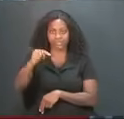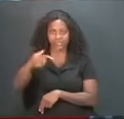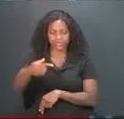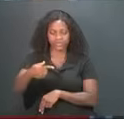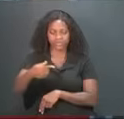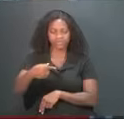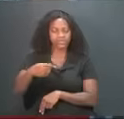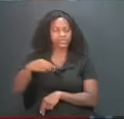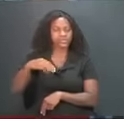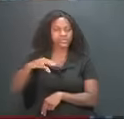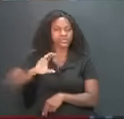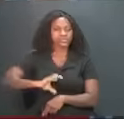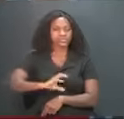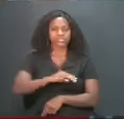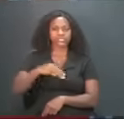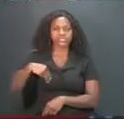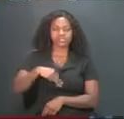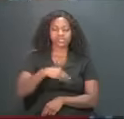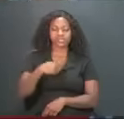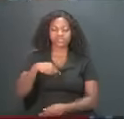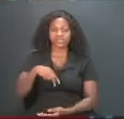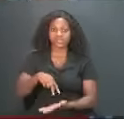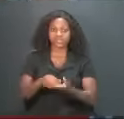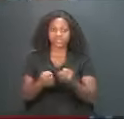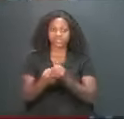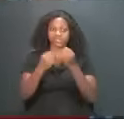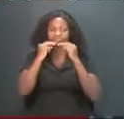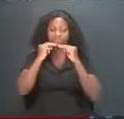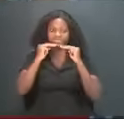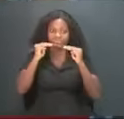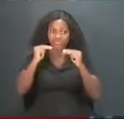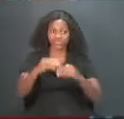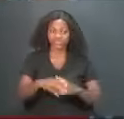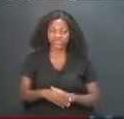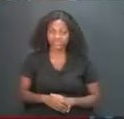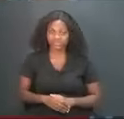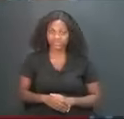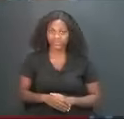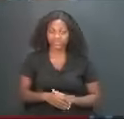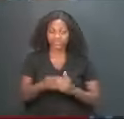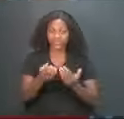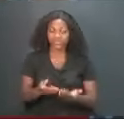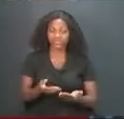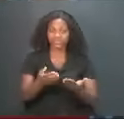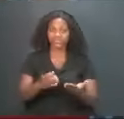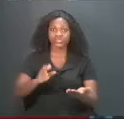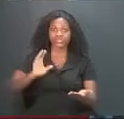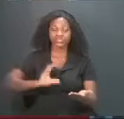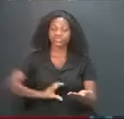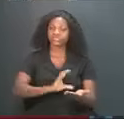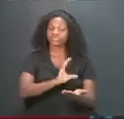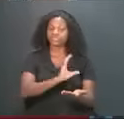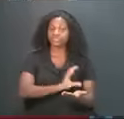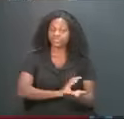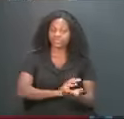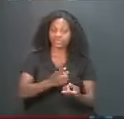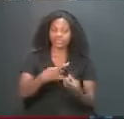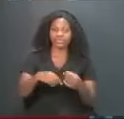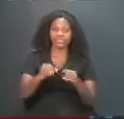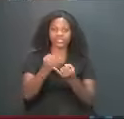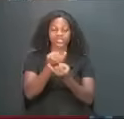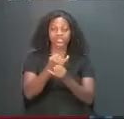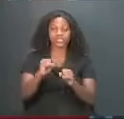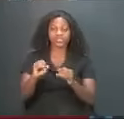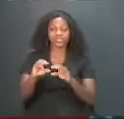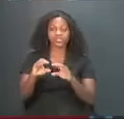to second the motion and to present your committee on independent